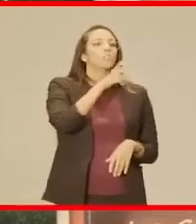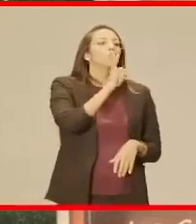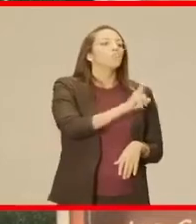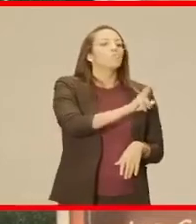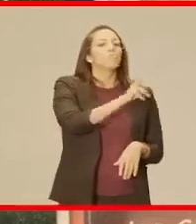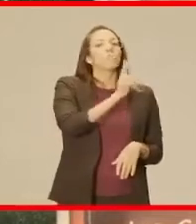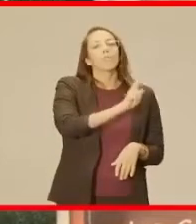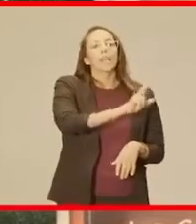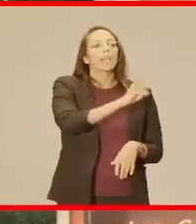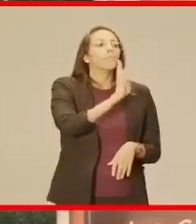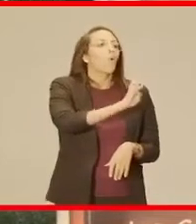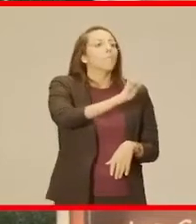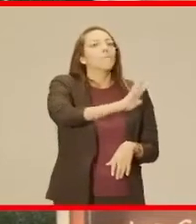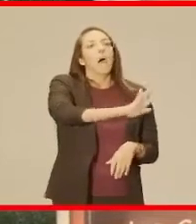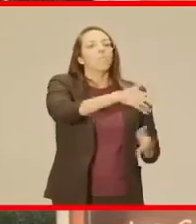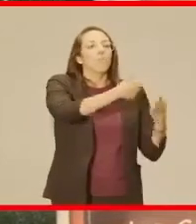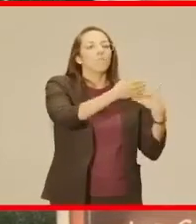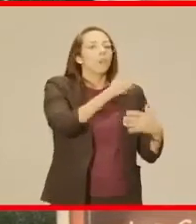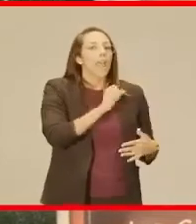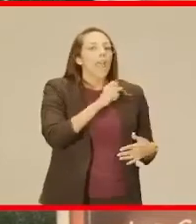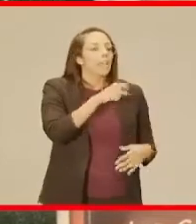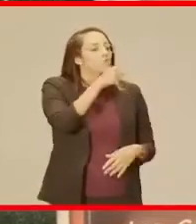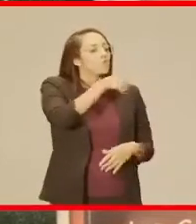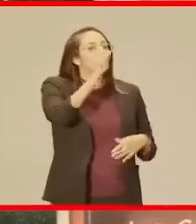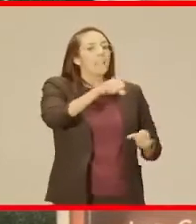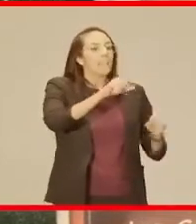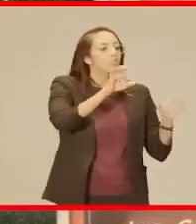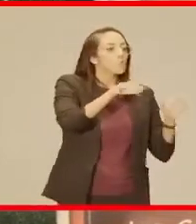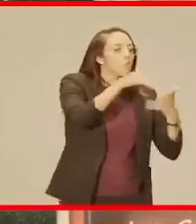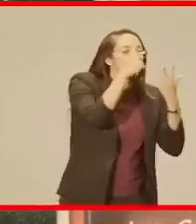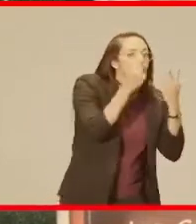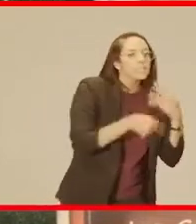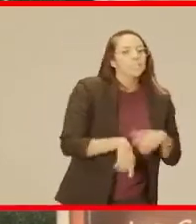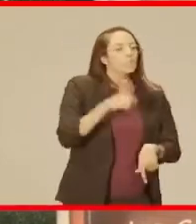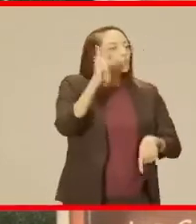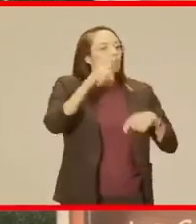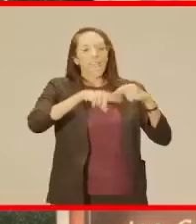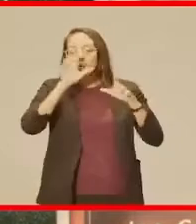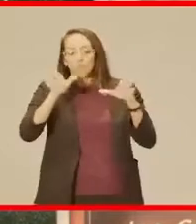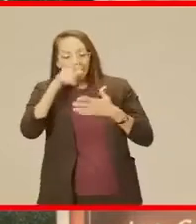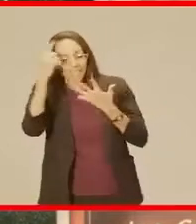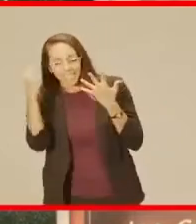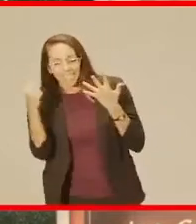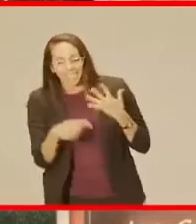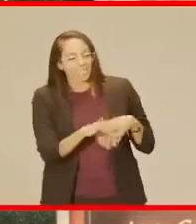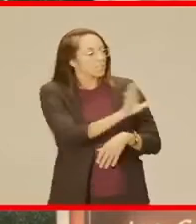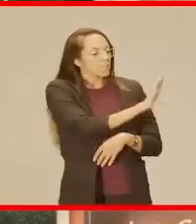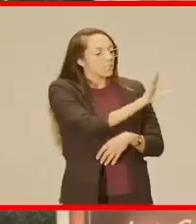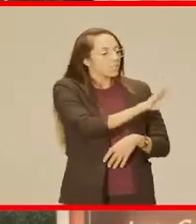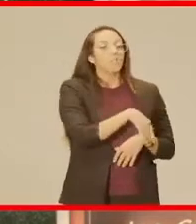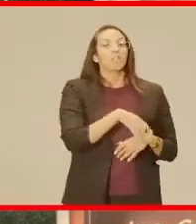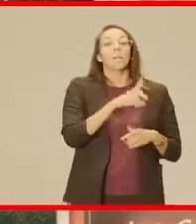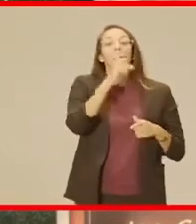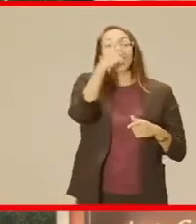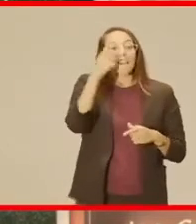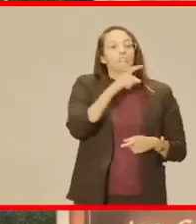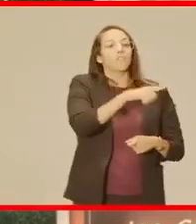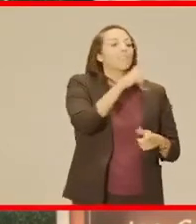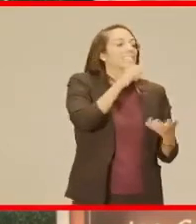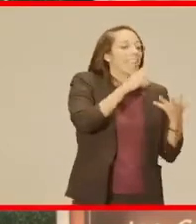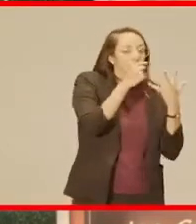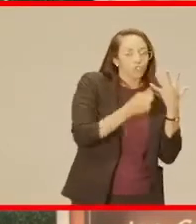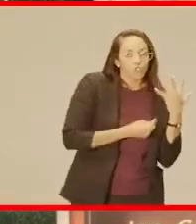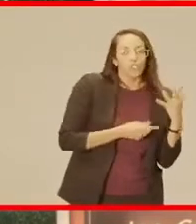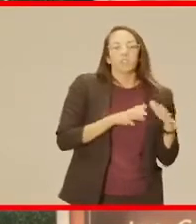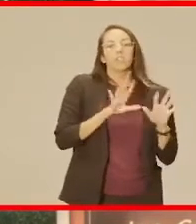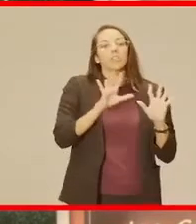know better, you should be able to do this, you should be able to do that," when because of my disability I couldn't.